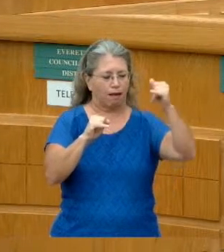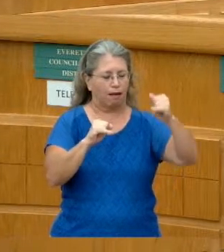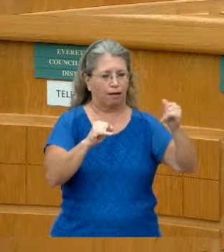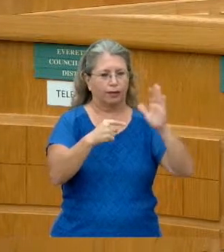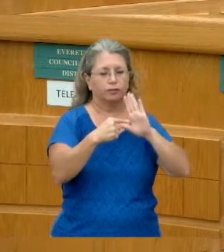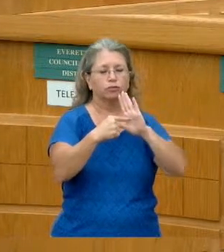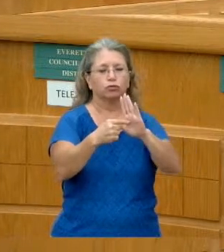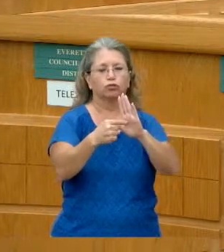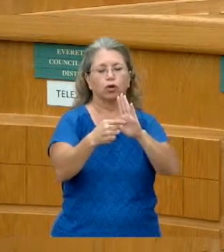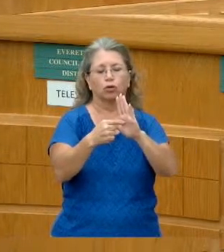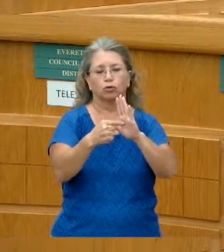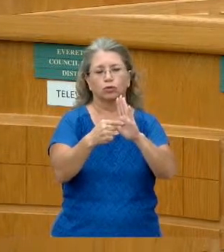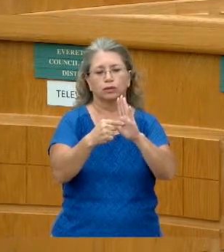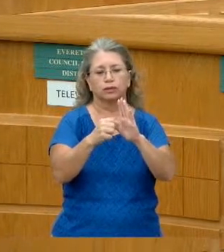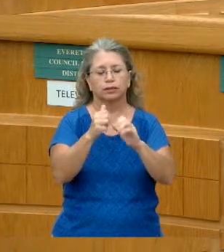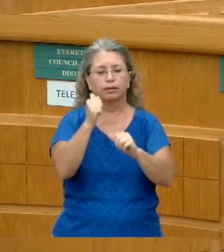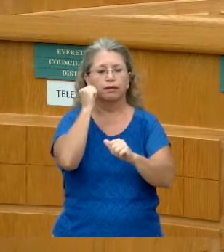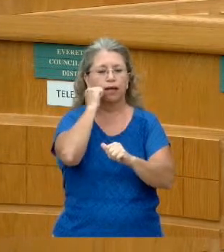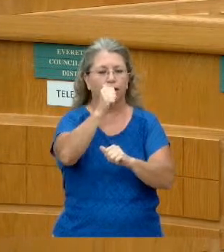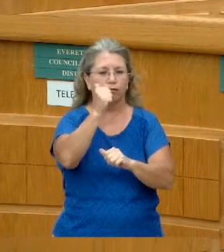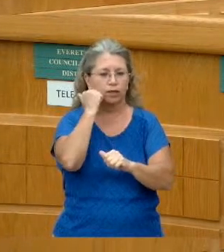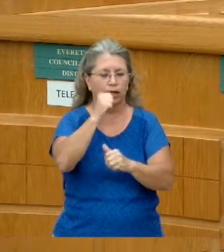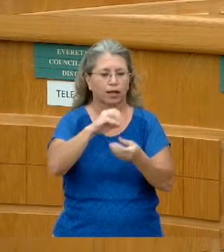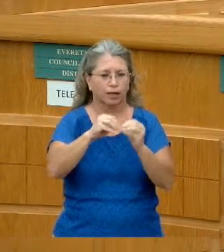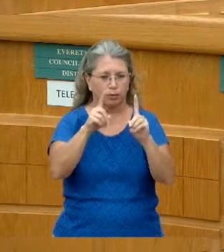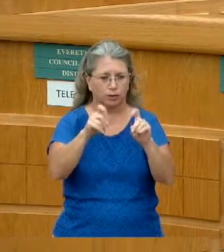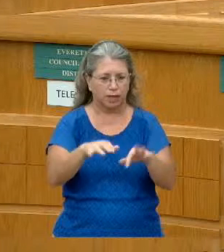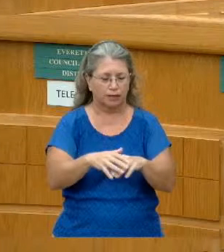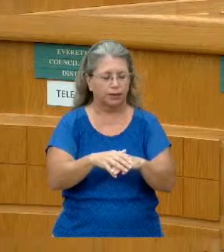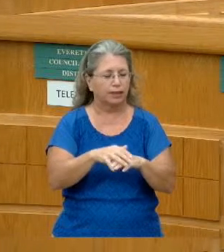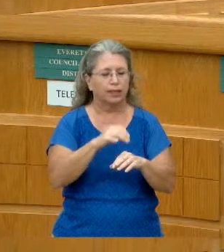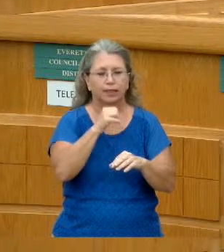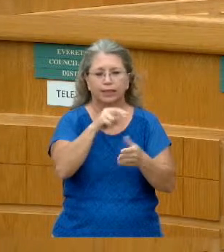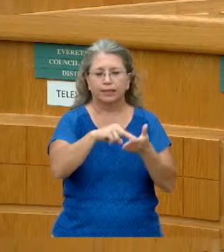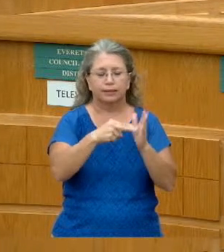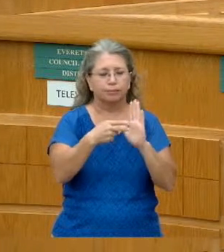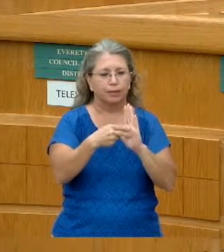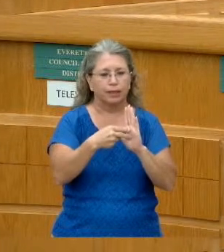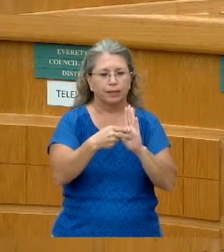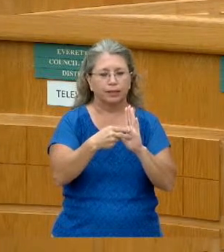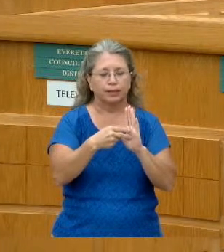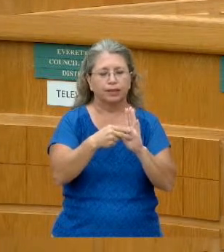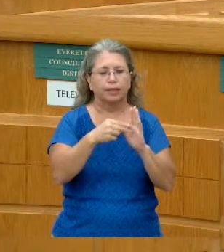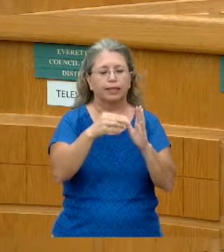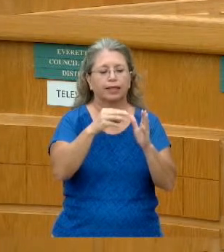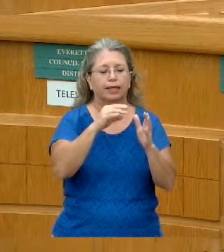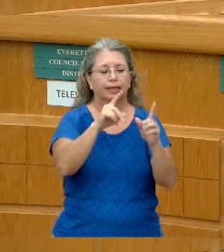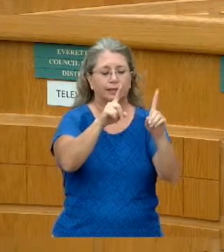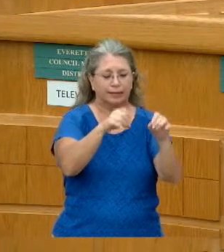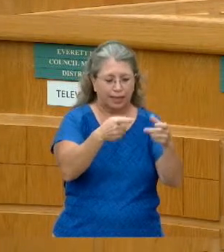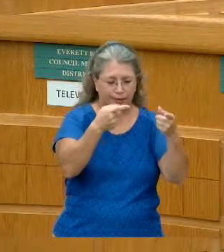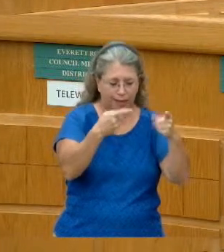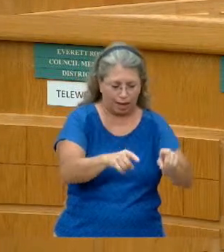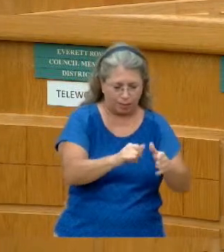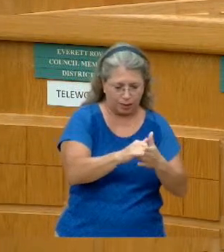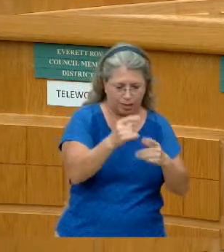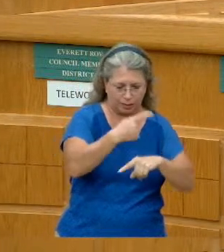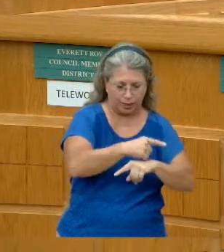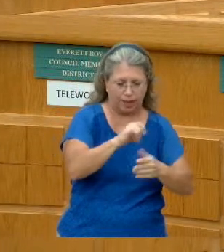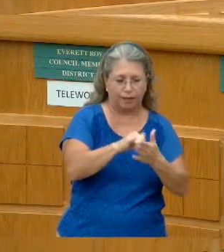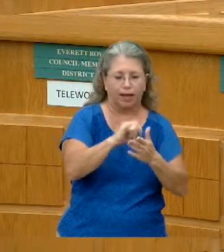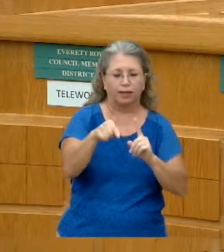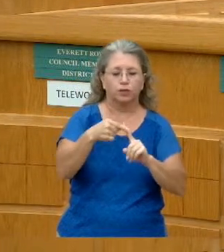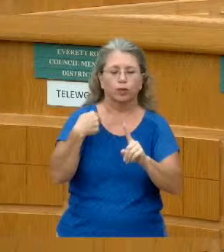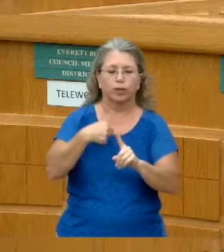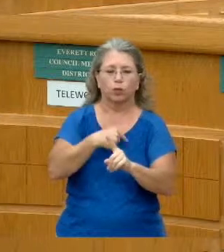of a lag. So what's reported doesn't mean the test actually took place that day. That's just when institutions are reporting it to the health